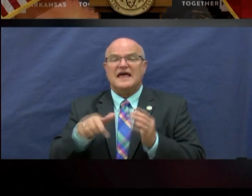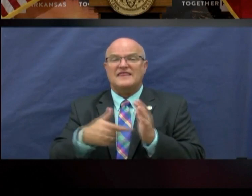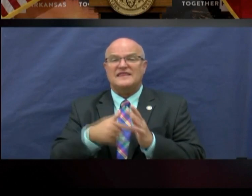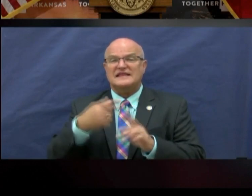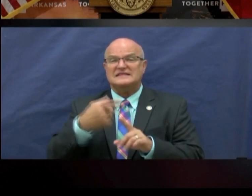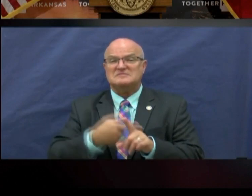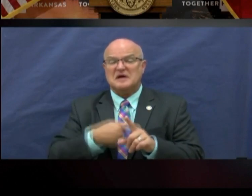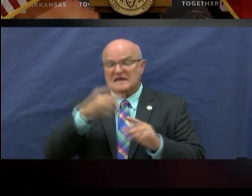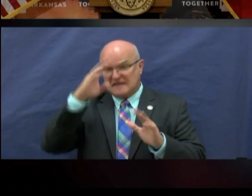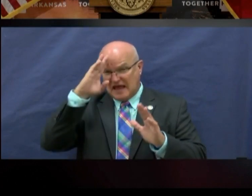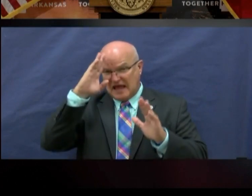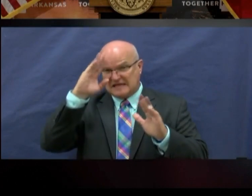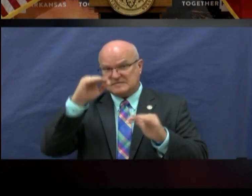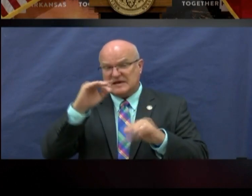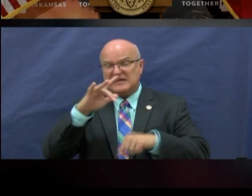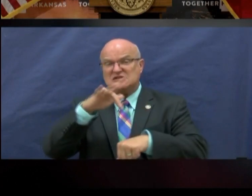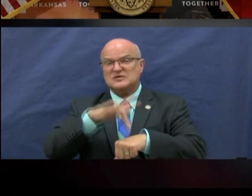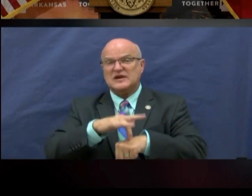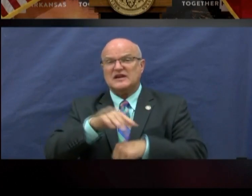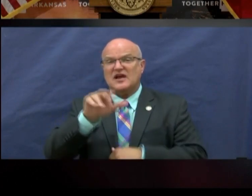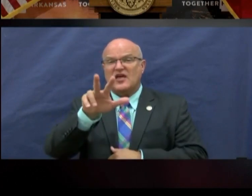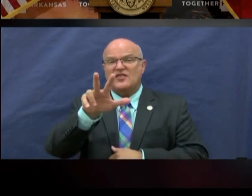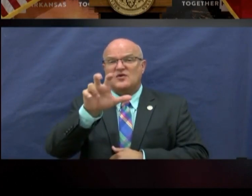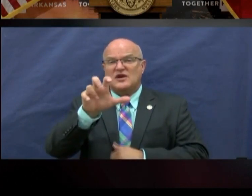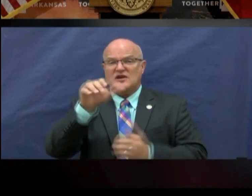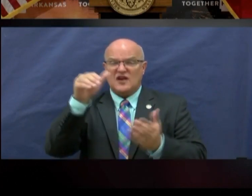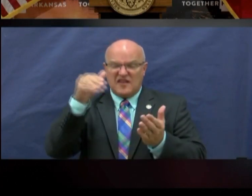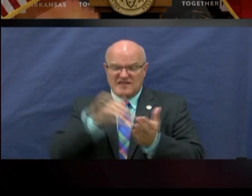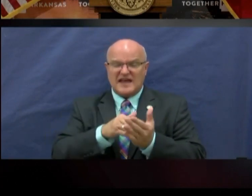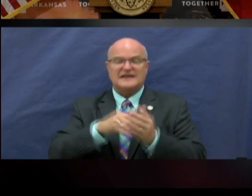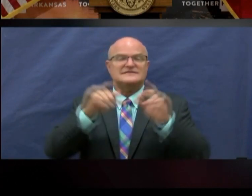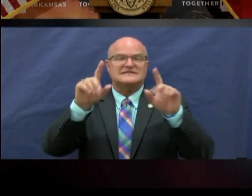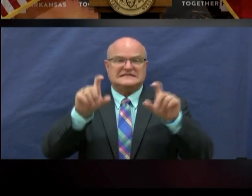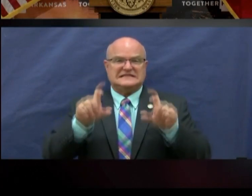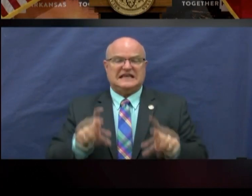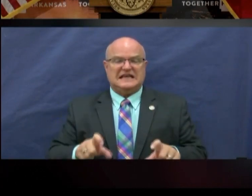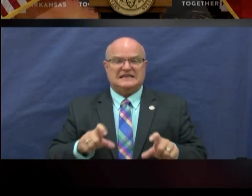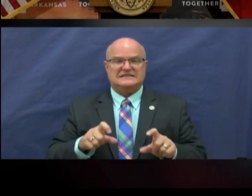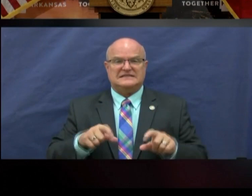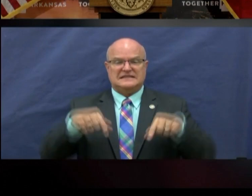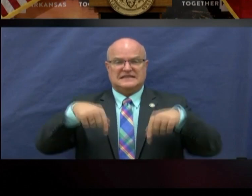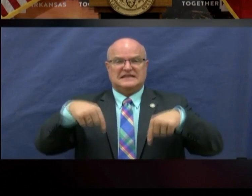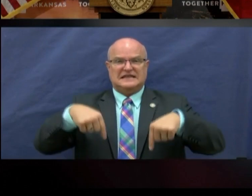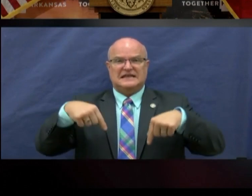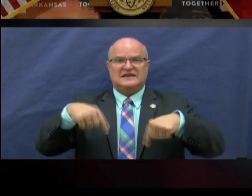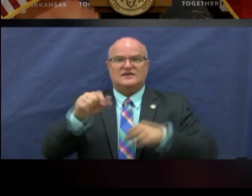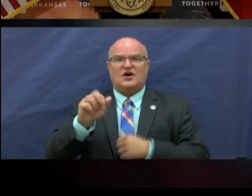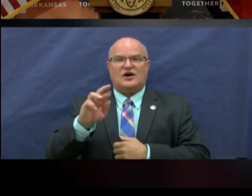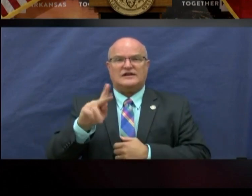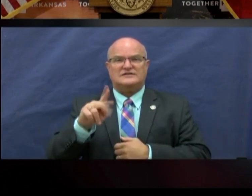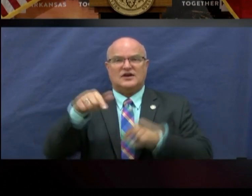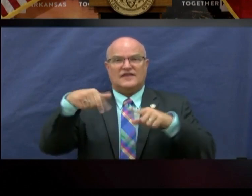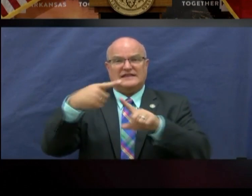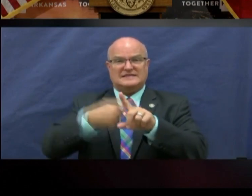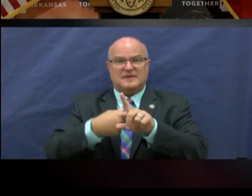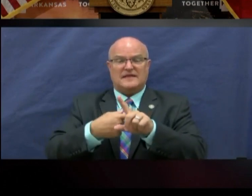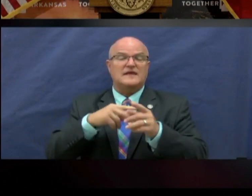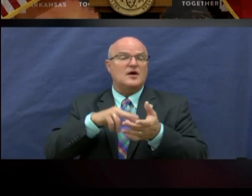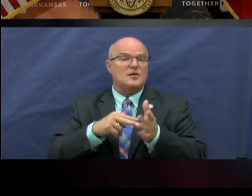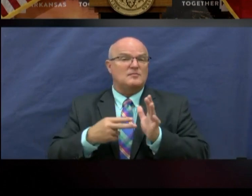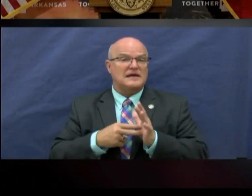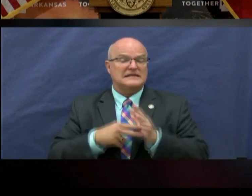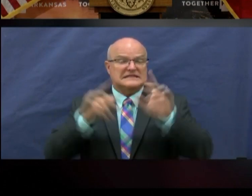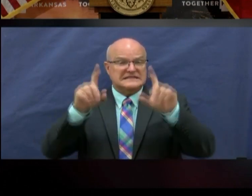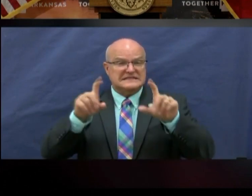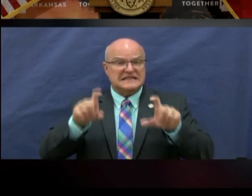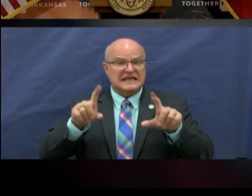I expect us to reach 300,000 tests in Arkansas this month, which means we'll be testing